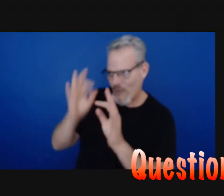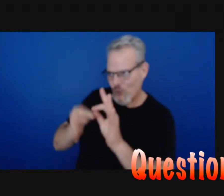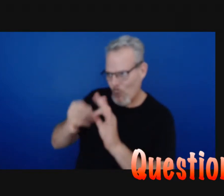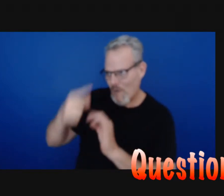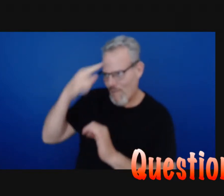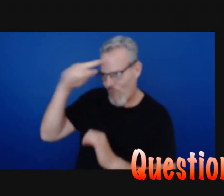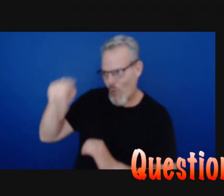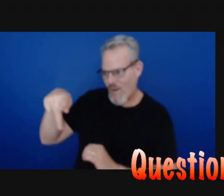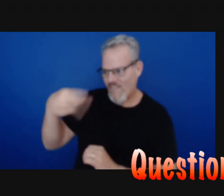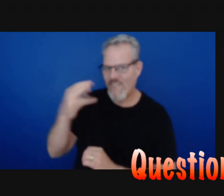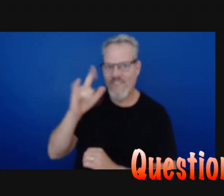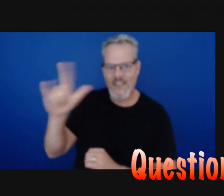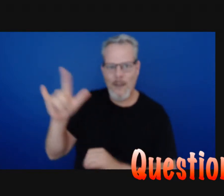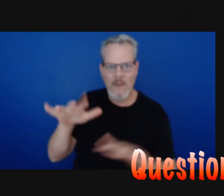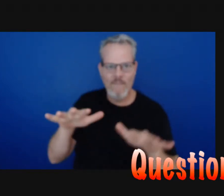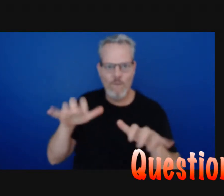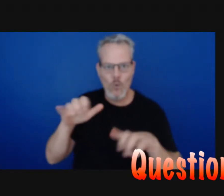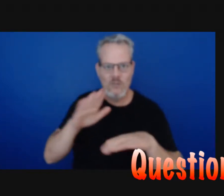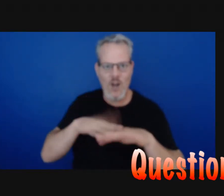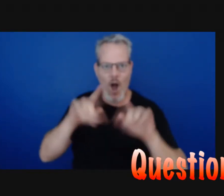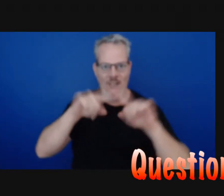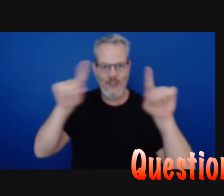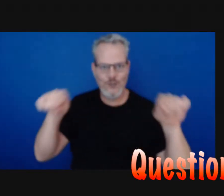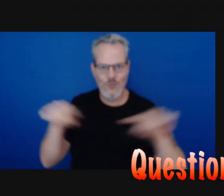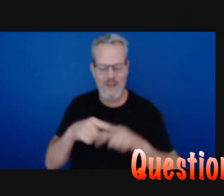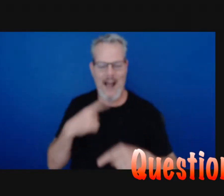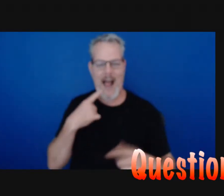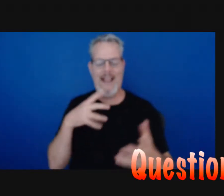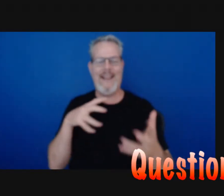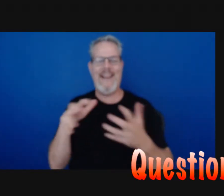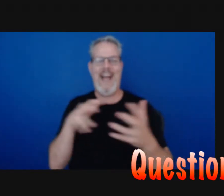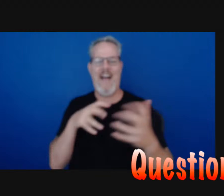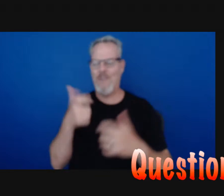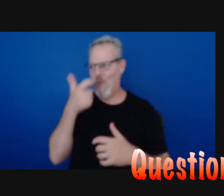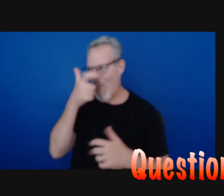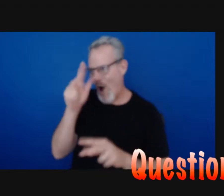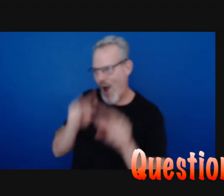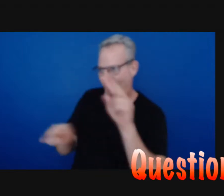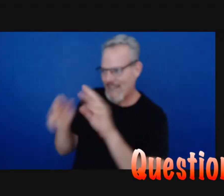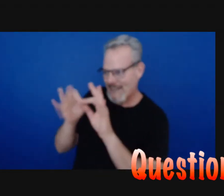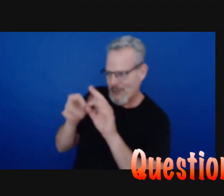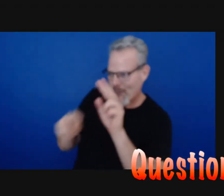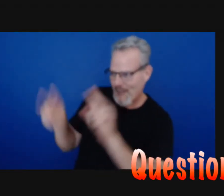on stream. That was actually, it made me laugh. So yeah, thanks everybody for